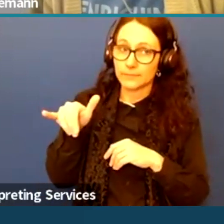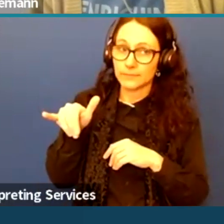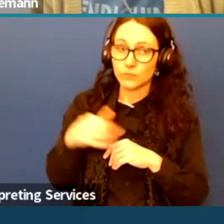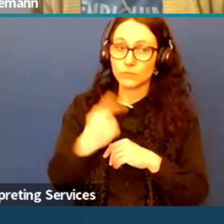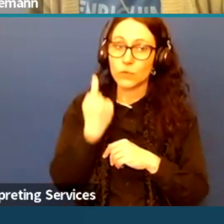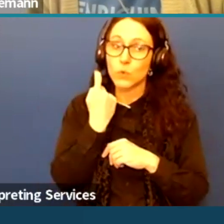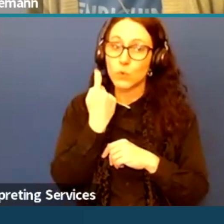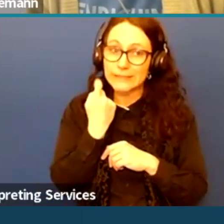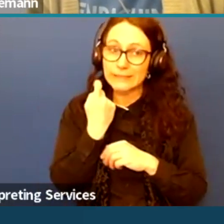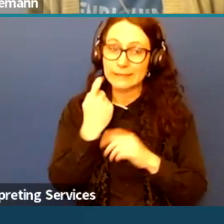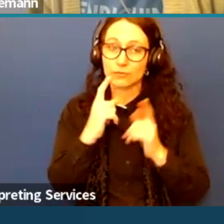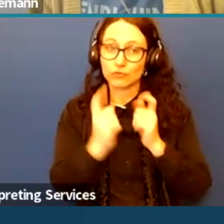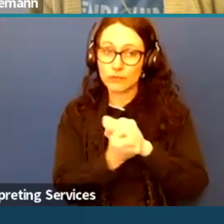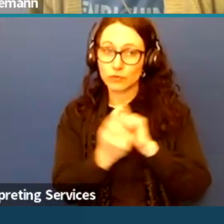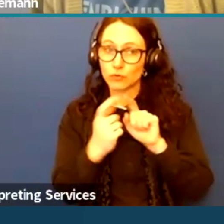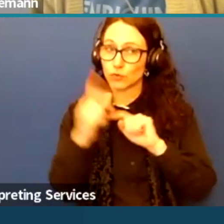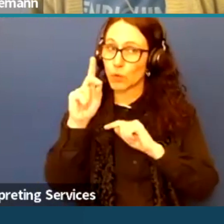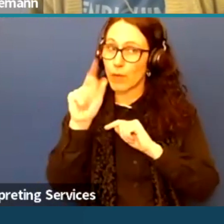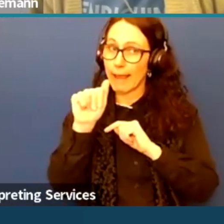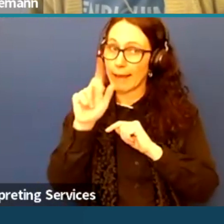about service dogs, or,